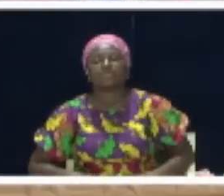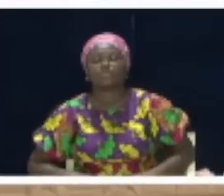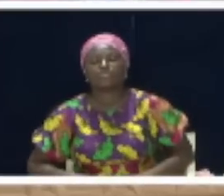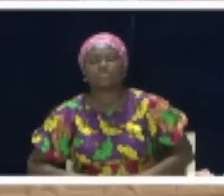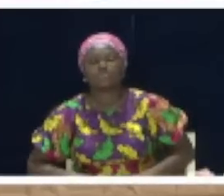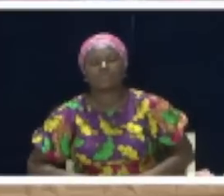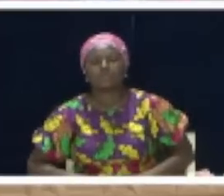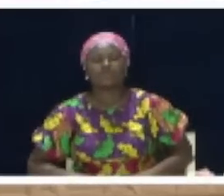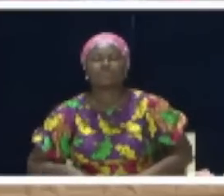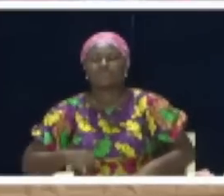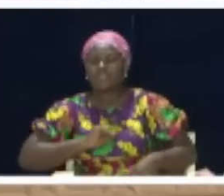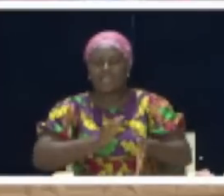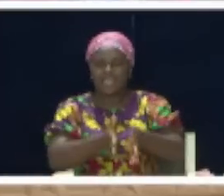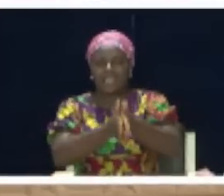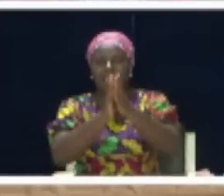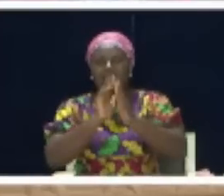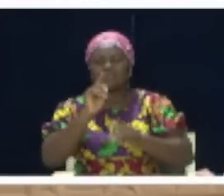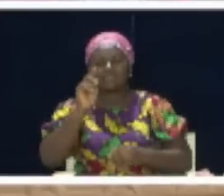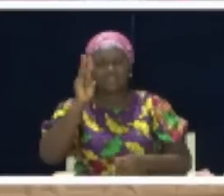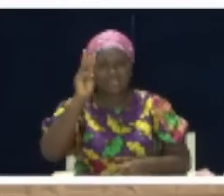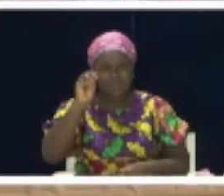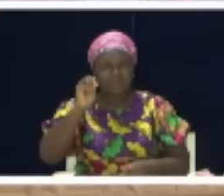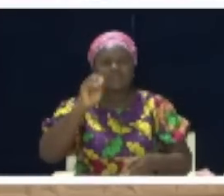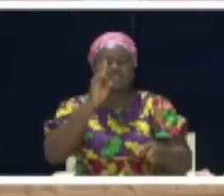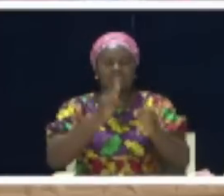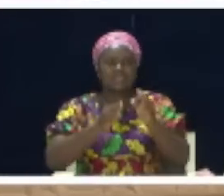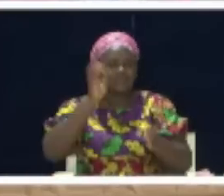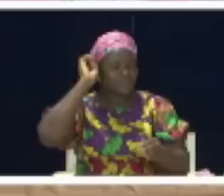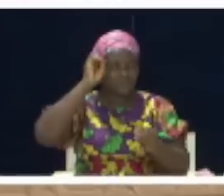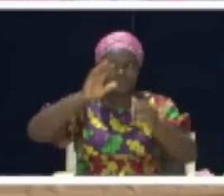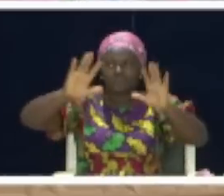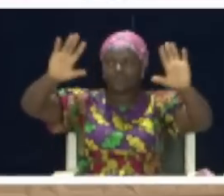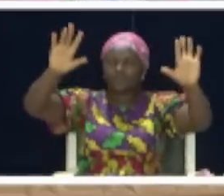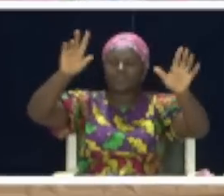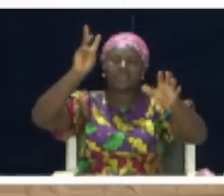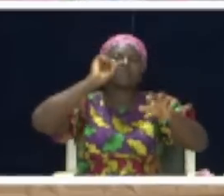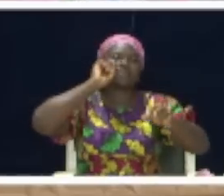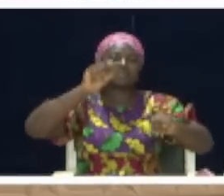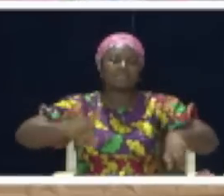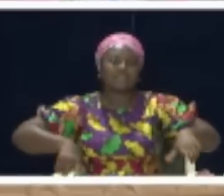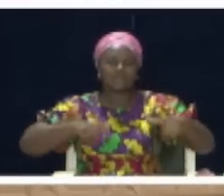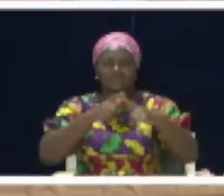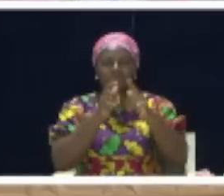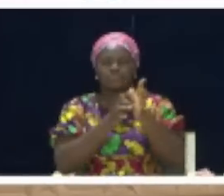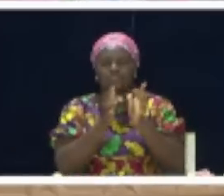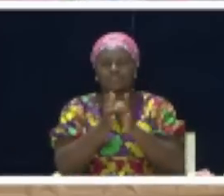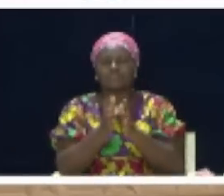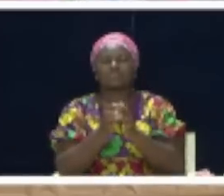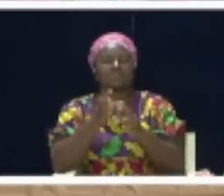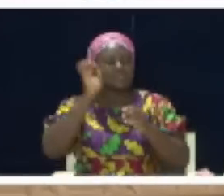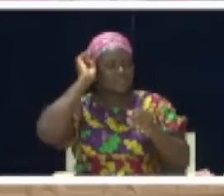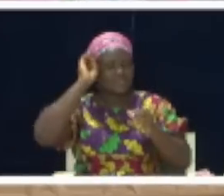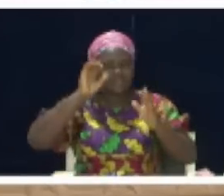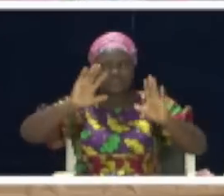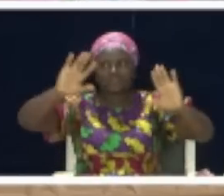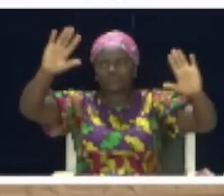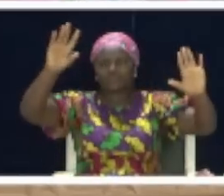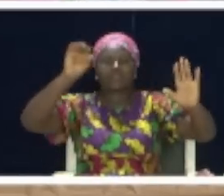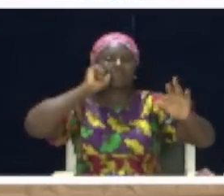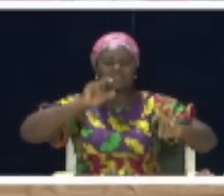And I asked him if he would give his life to Jesus and become a believer. He surrendered his life to